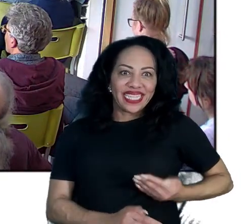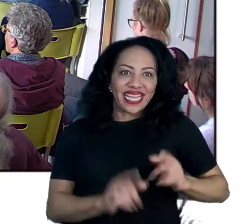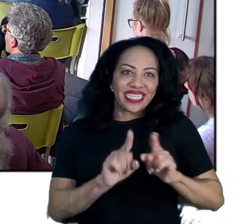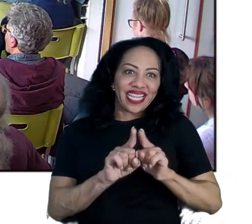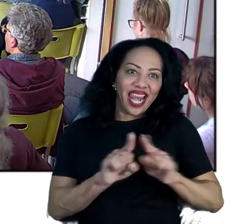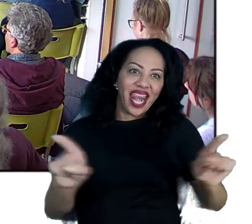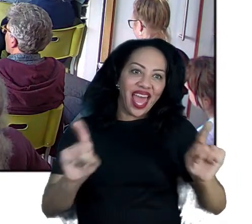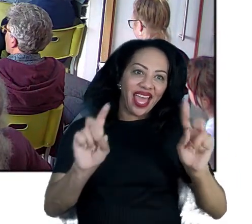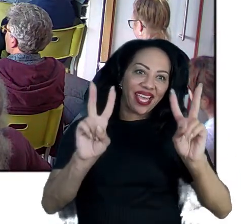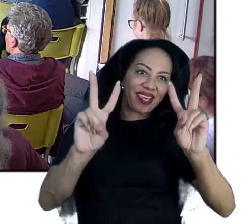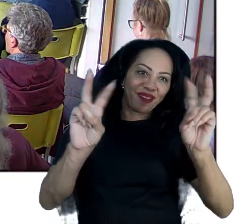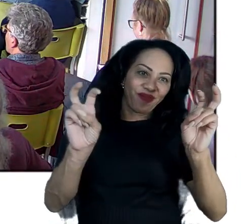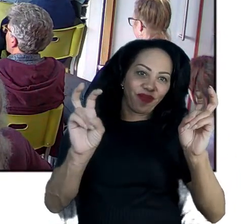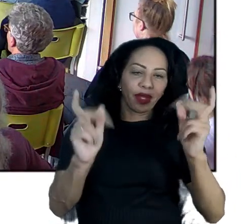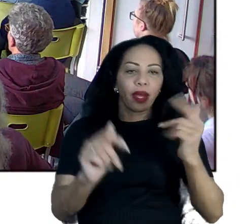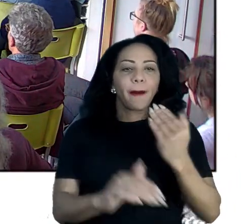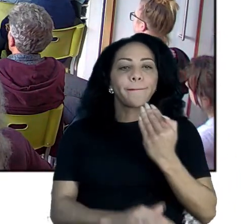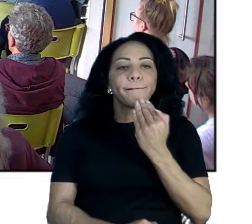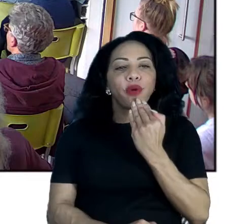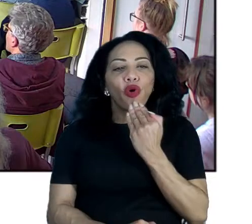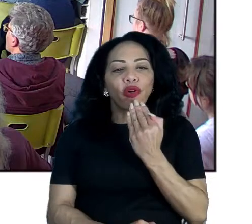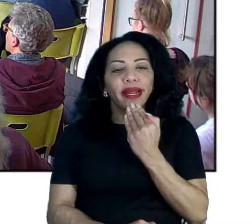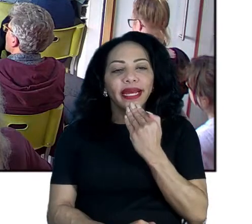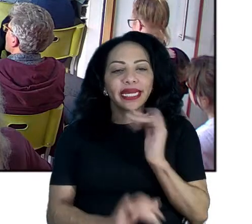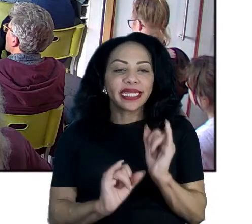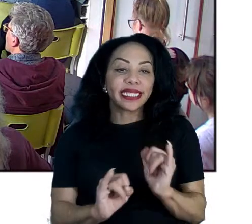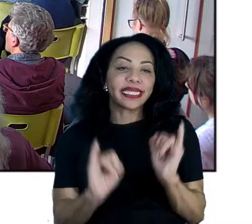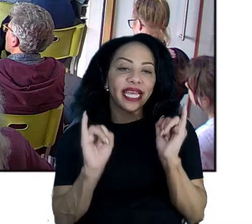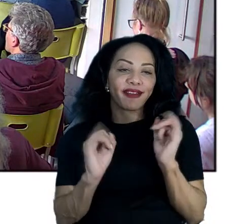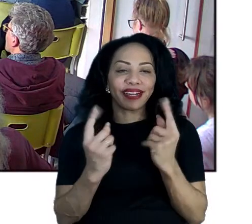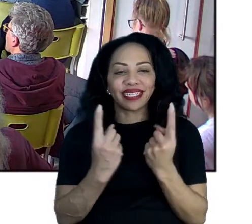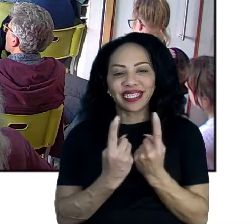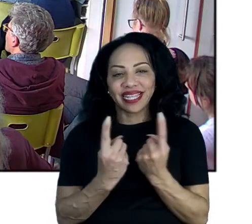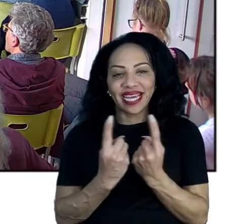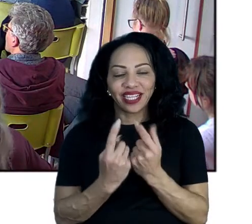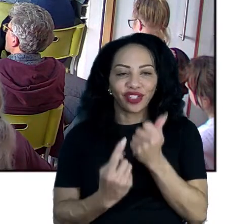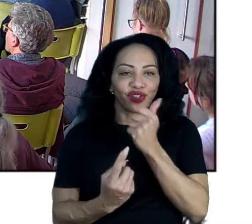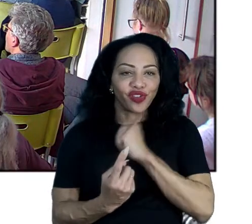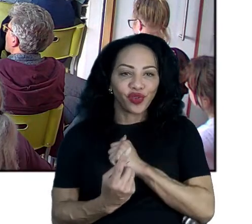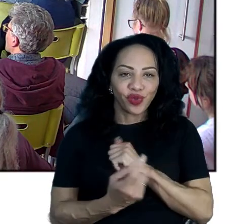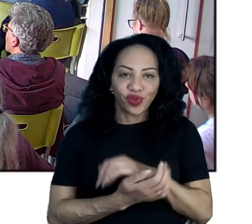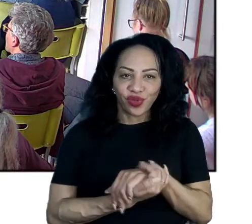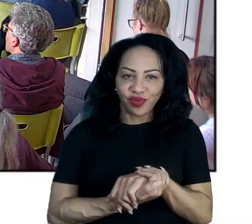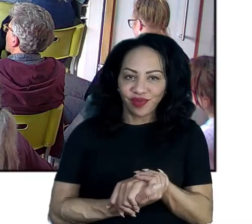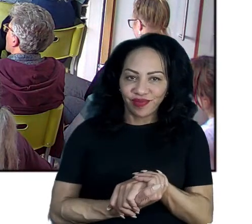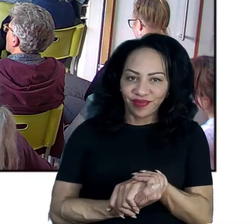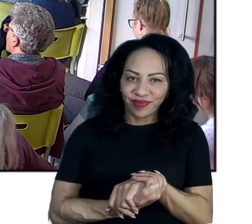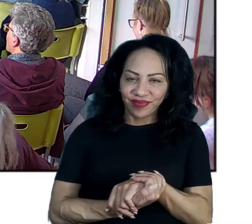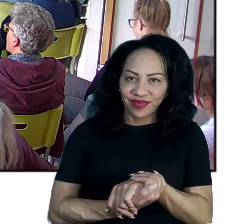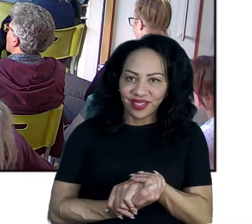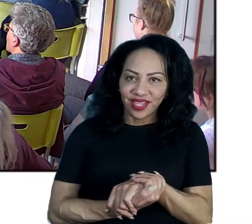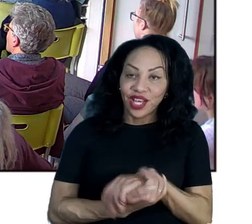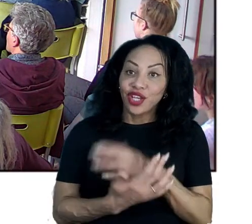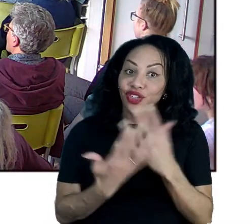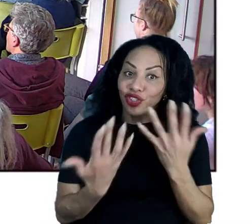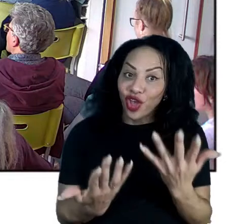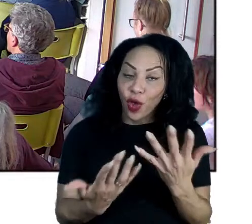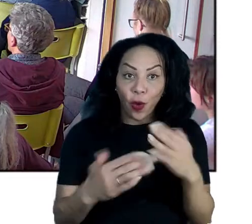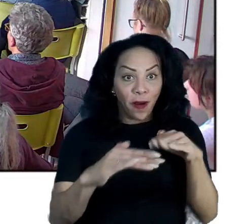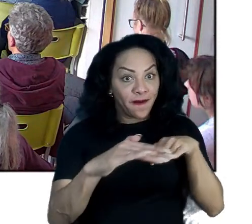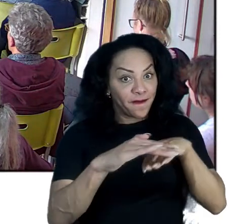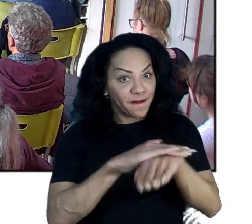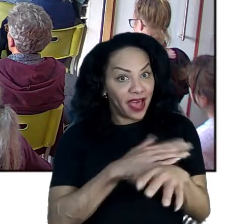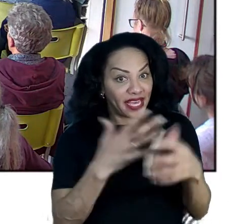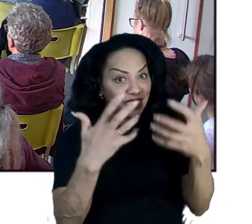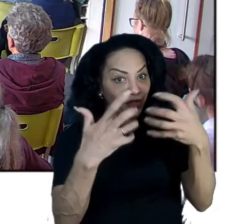the day, they were the boring, businessy, serious thing. What does it mean for you to like take that and then make it into this playful novelty